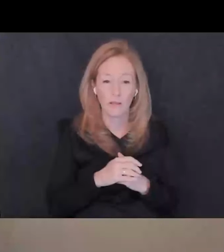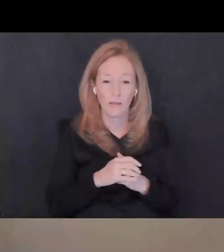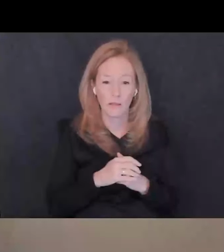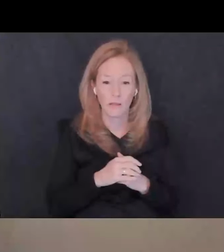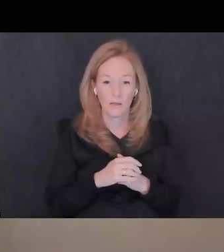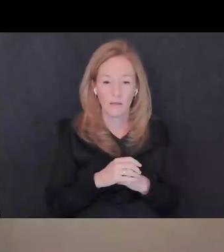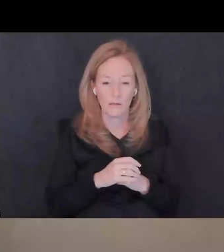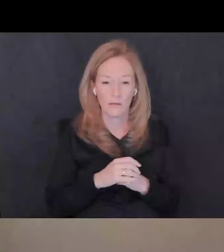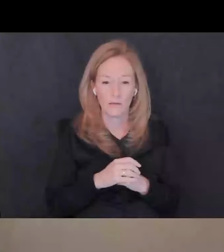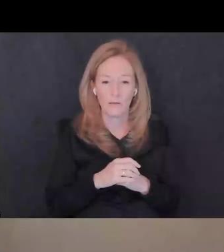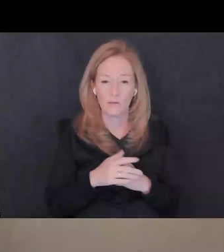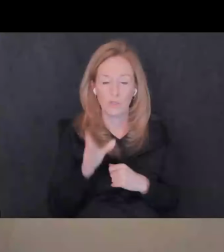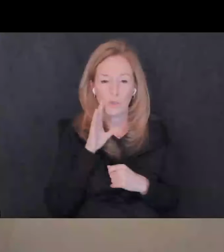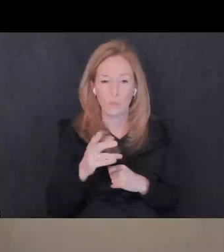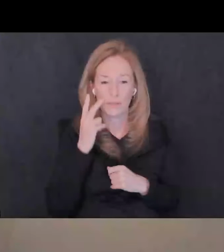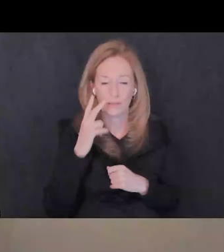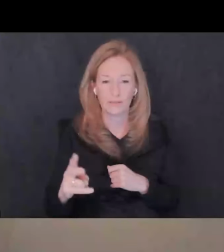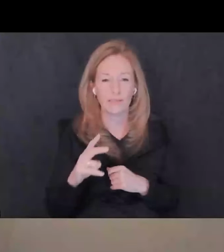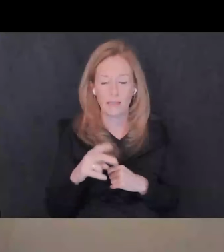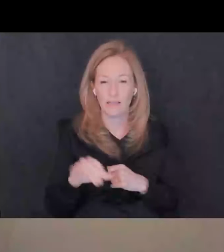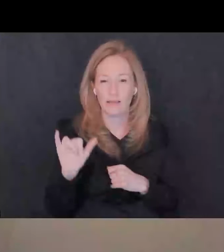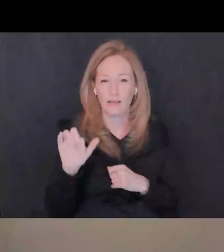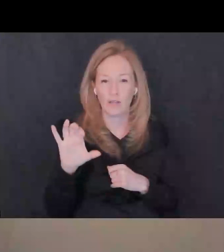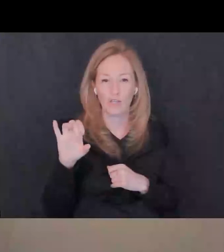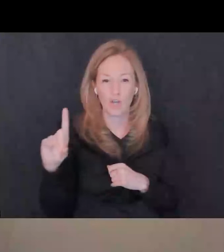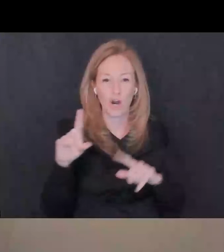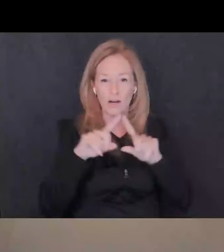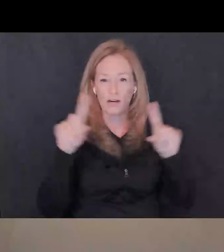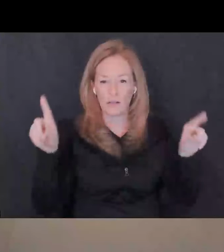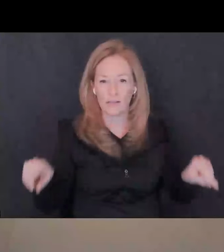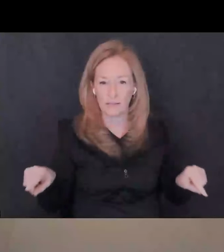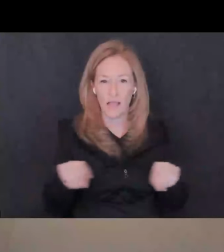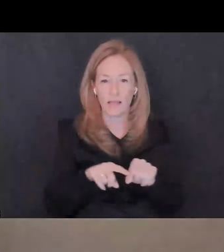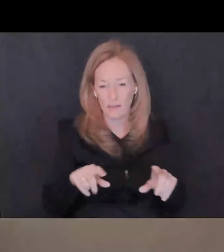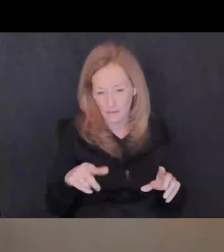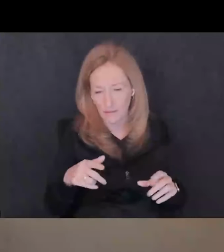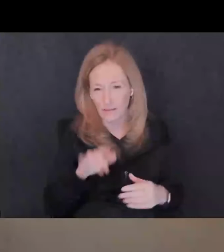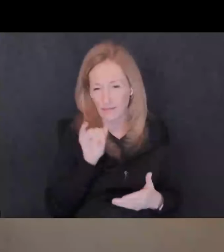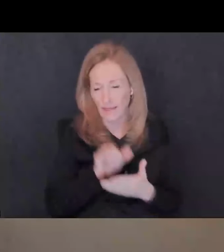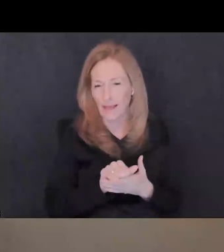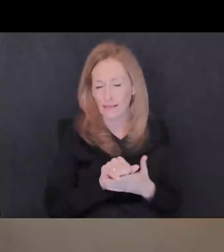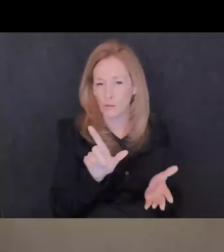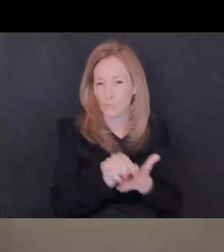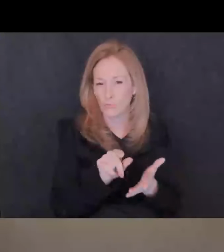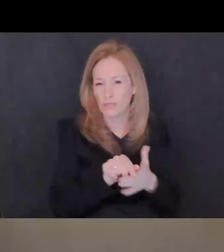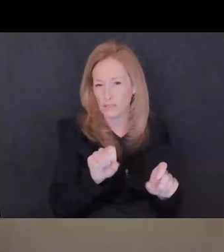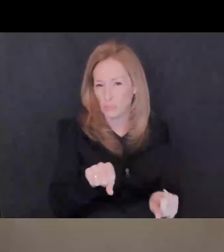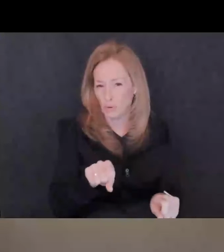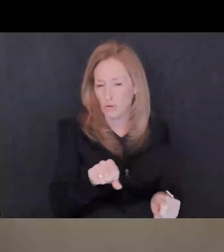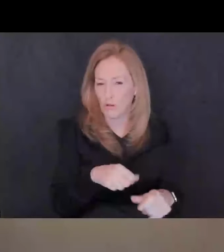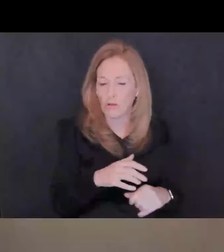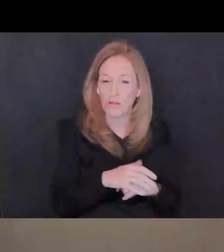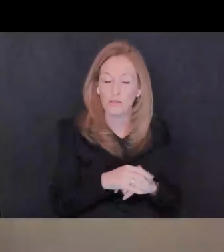Though you'll see the yard signs are in printable form. So that's the only piece. We had a lot of requests for